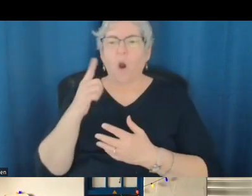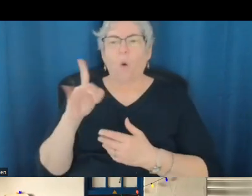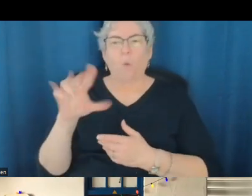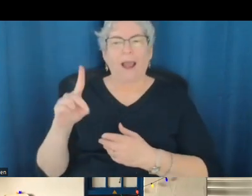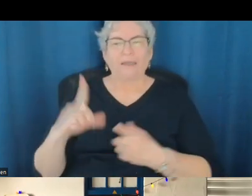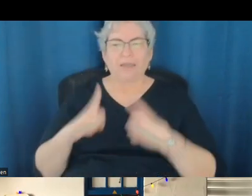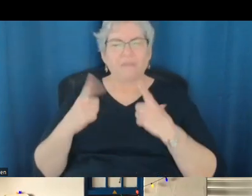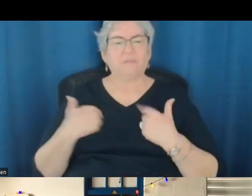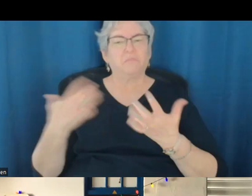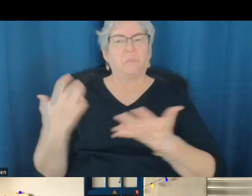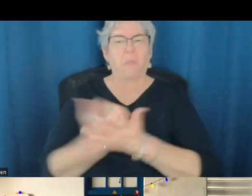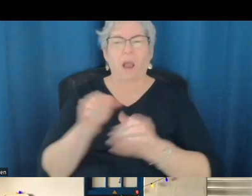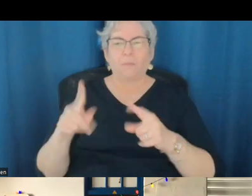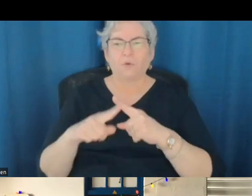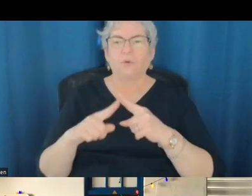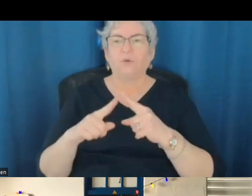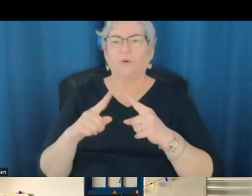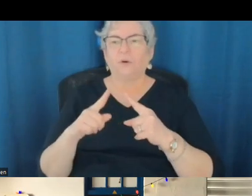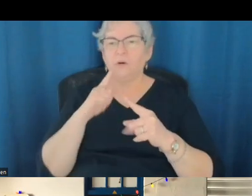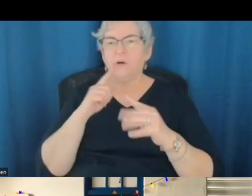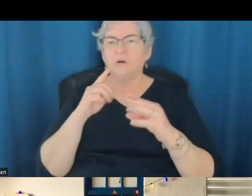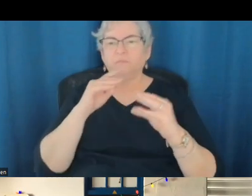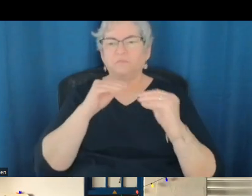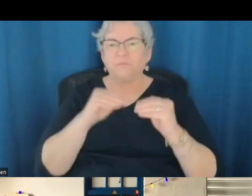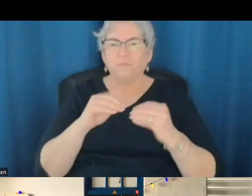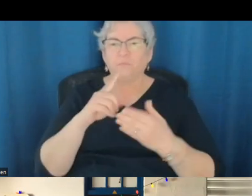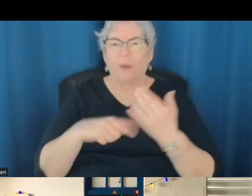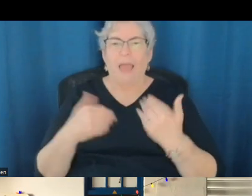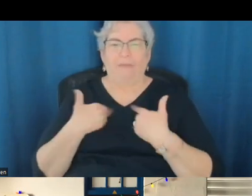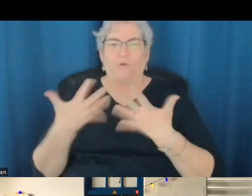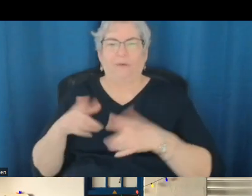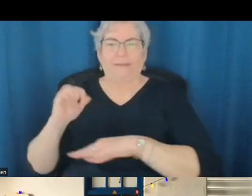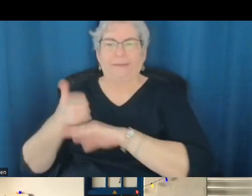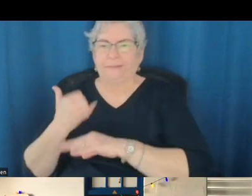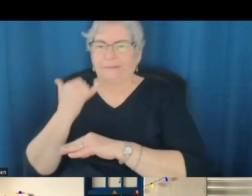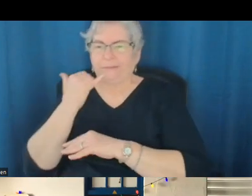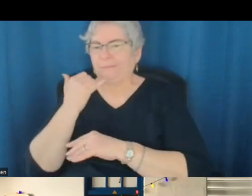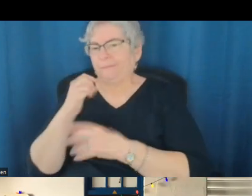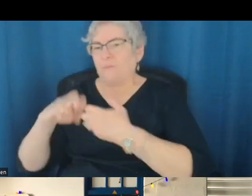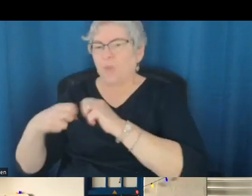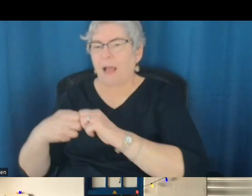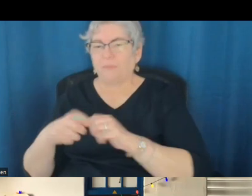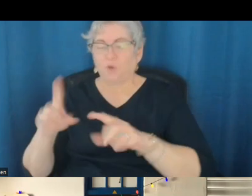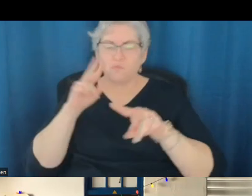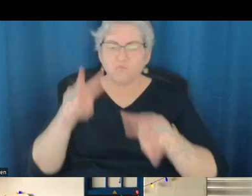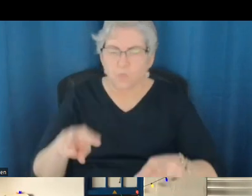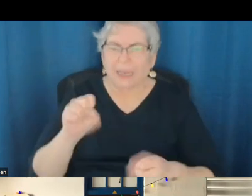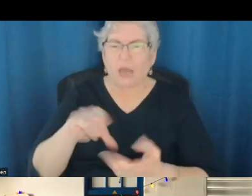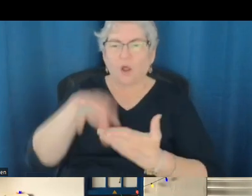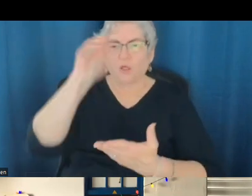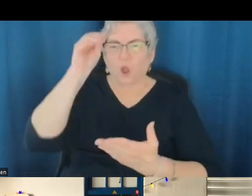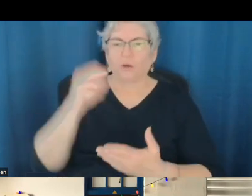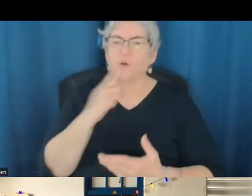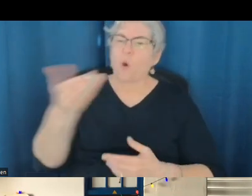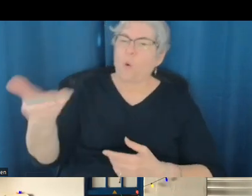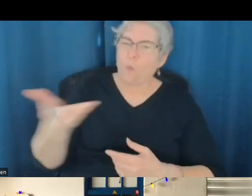you an opportunity to correct and overcome that misunderstanding. Think of your garden as a learning landscape. Welcome and